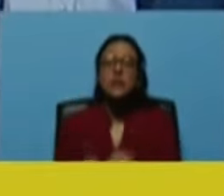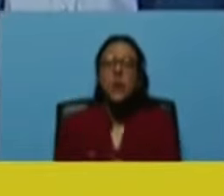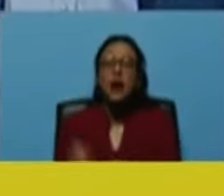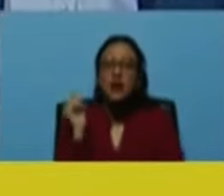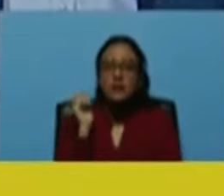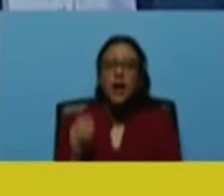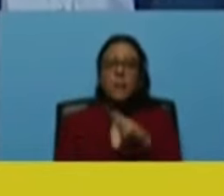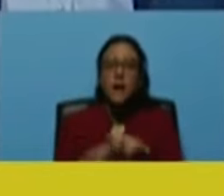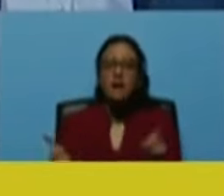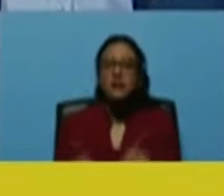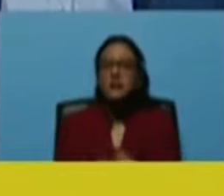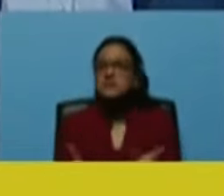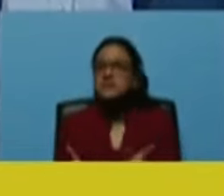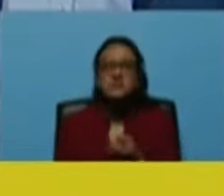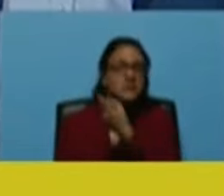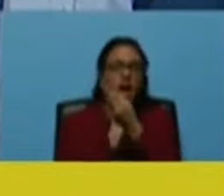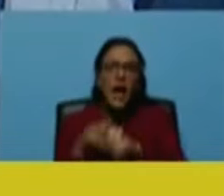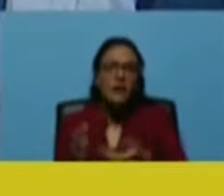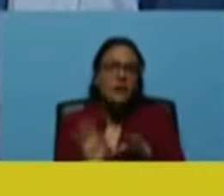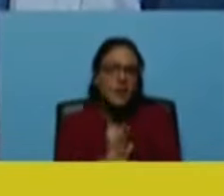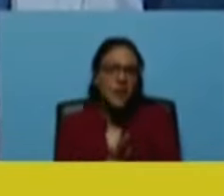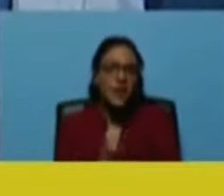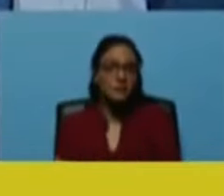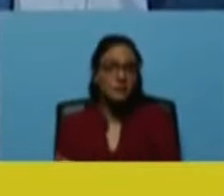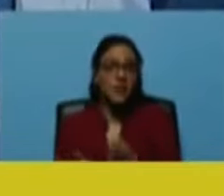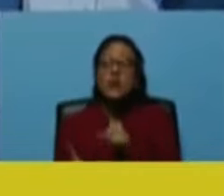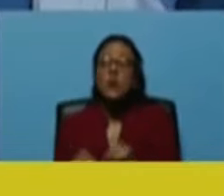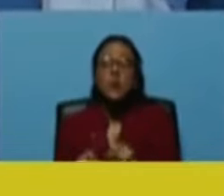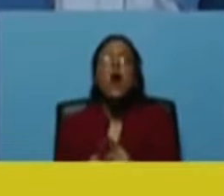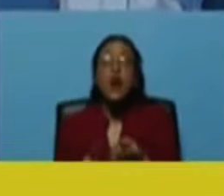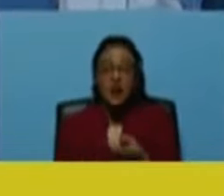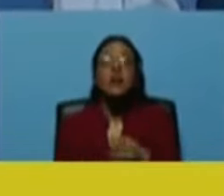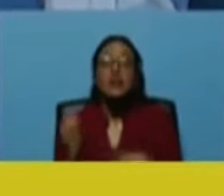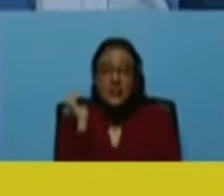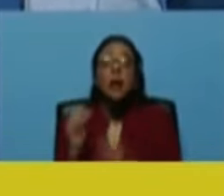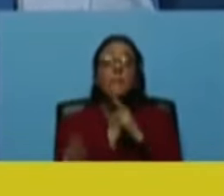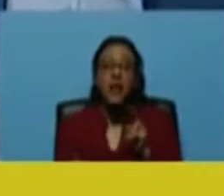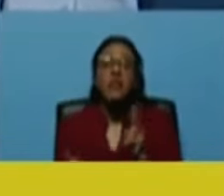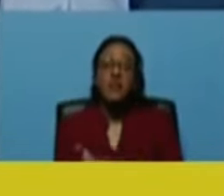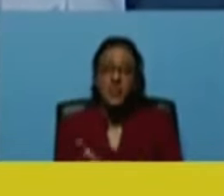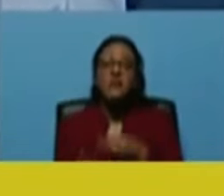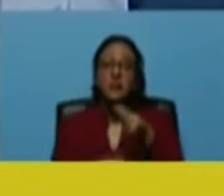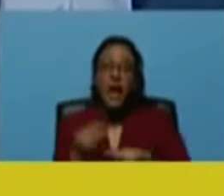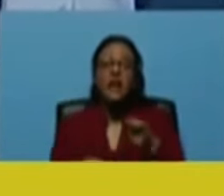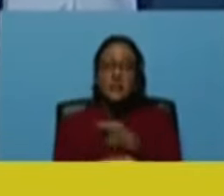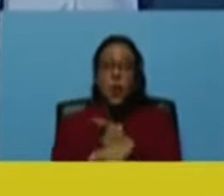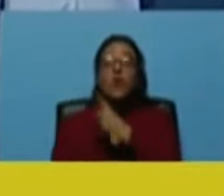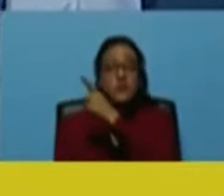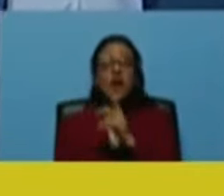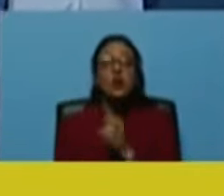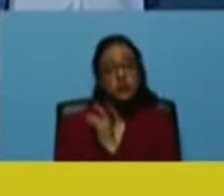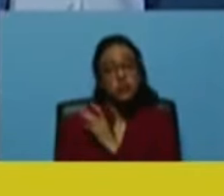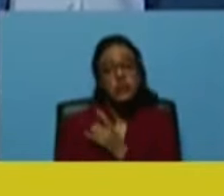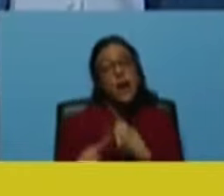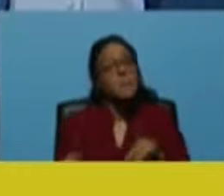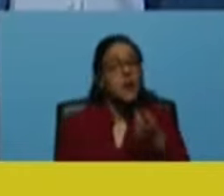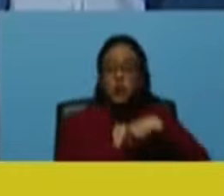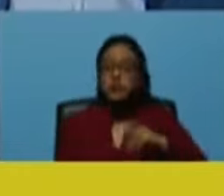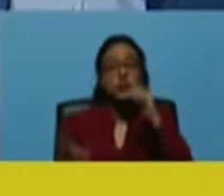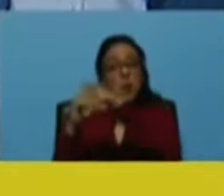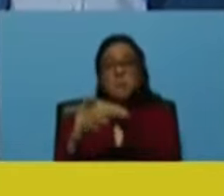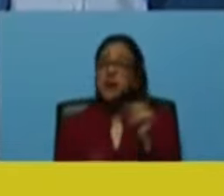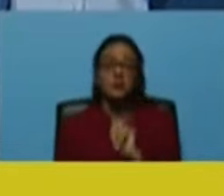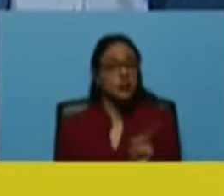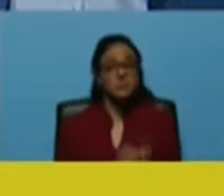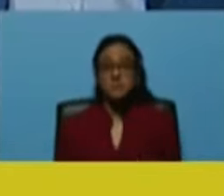Edmundo González, because the biggest cheat is to continue governing, to continue